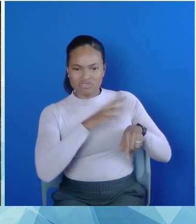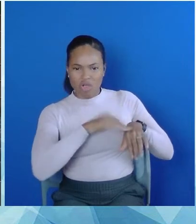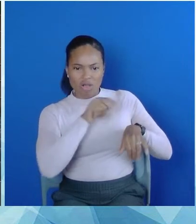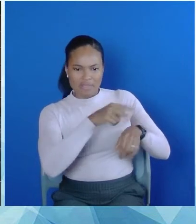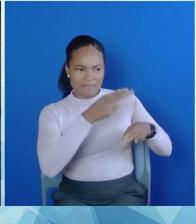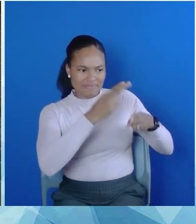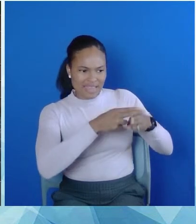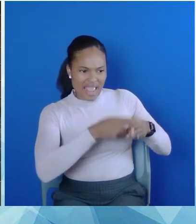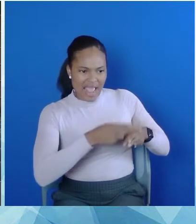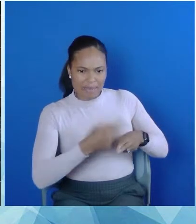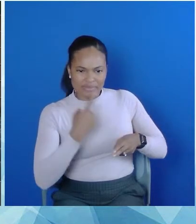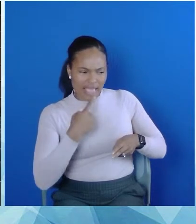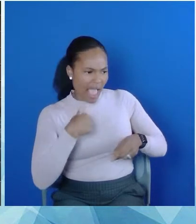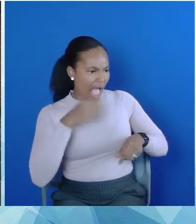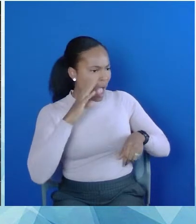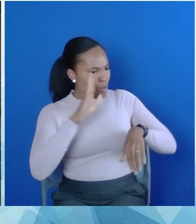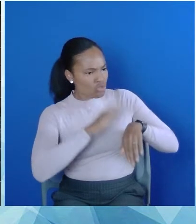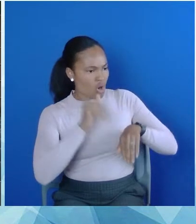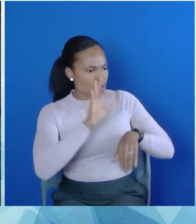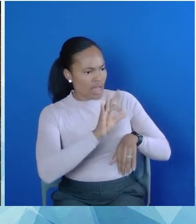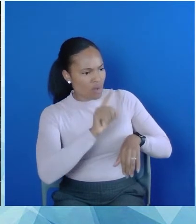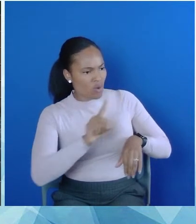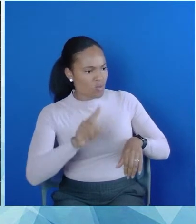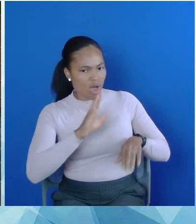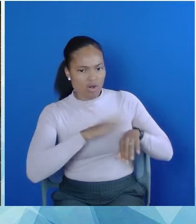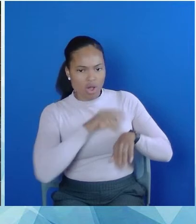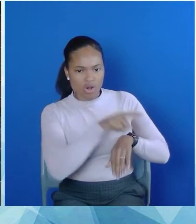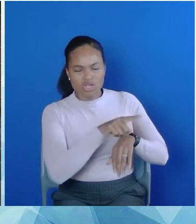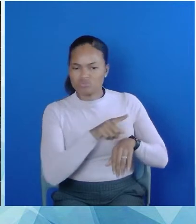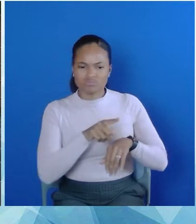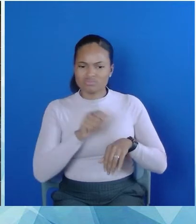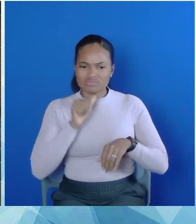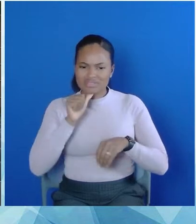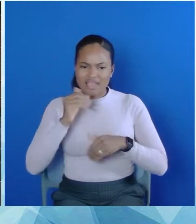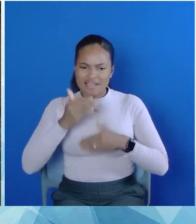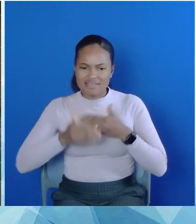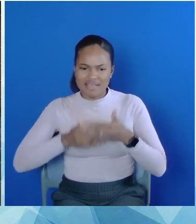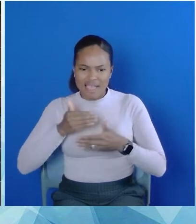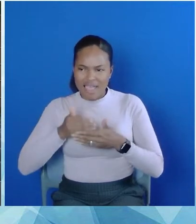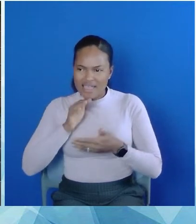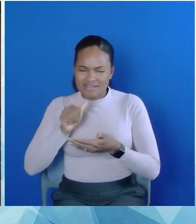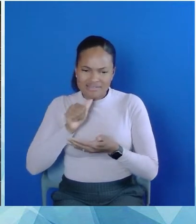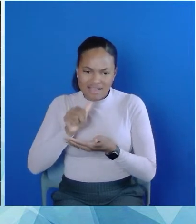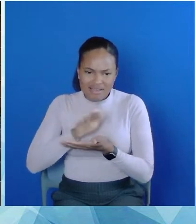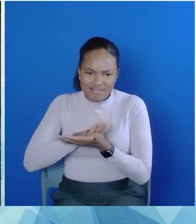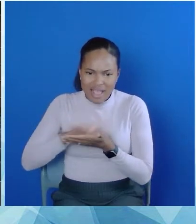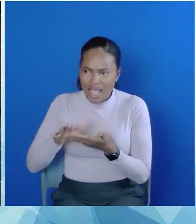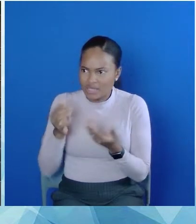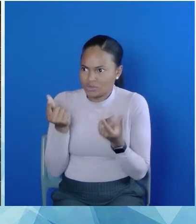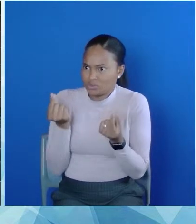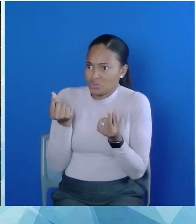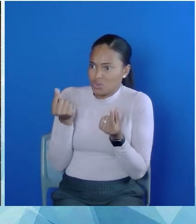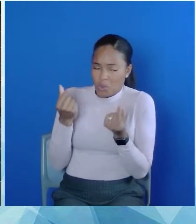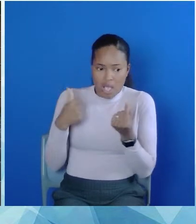him. That's not kind. It's really rude. And Caden didn't know what to do, and he's like, I can't control